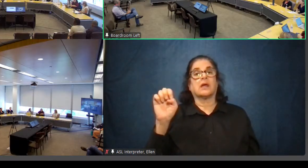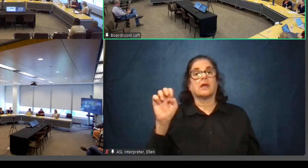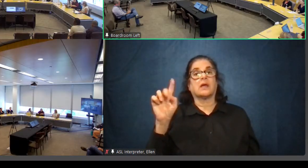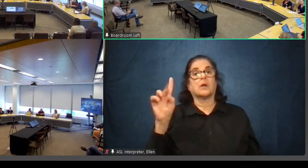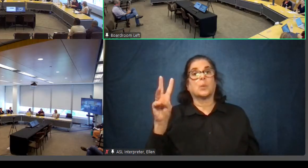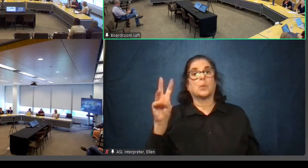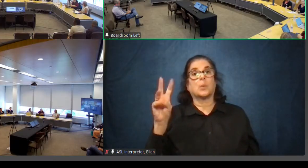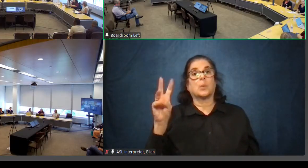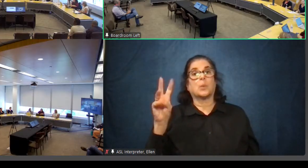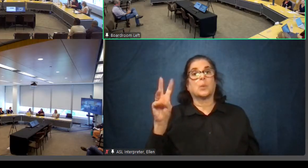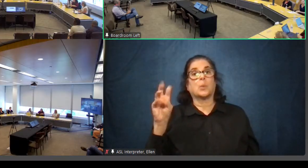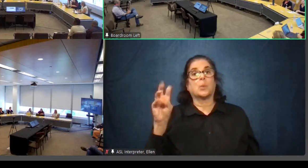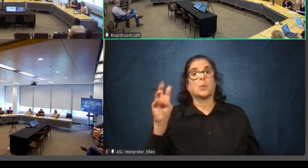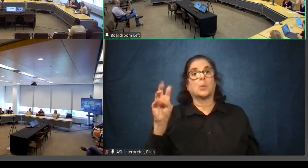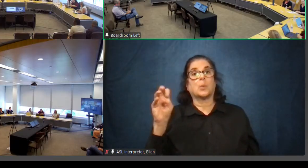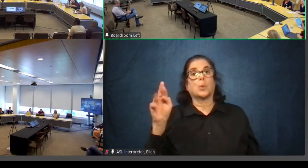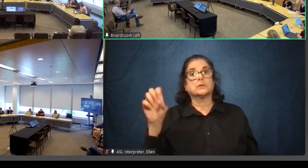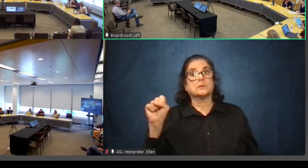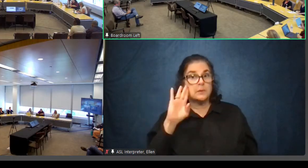will be joining us today.